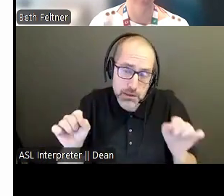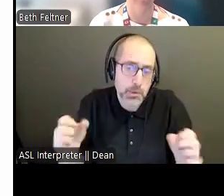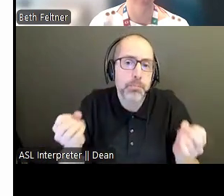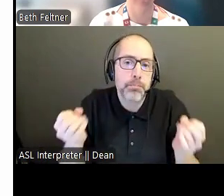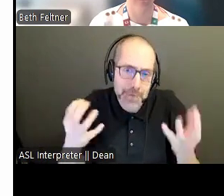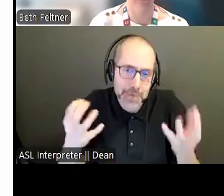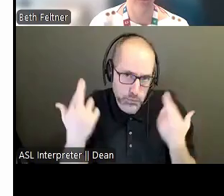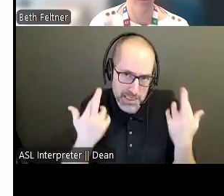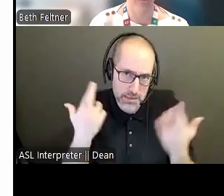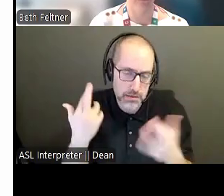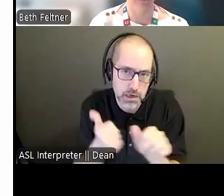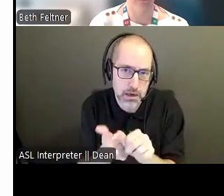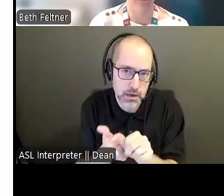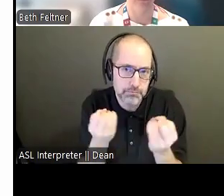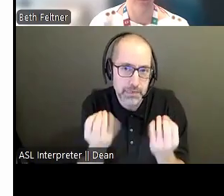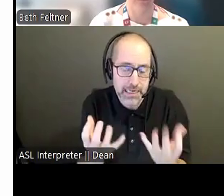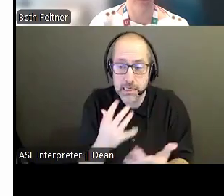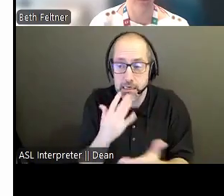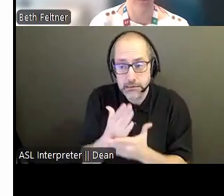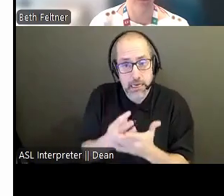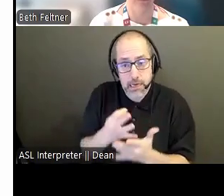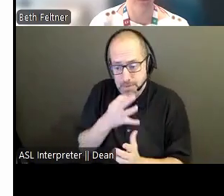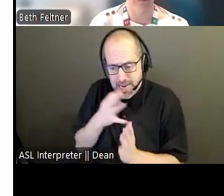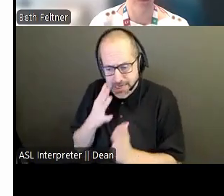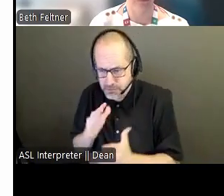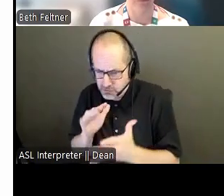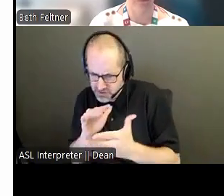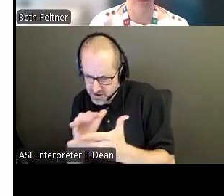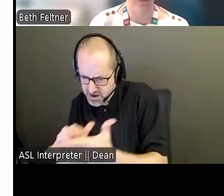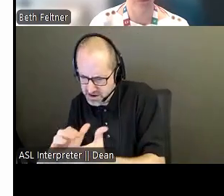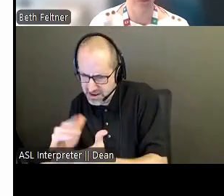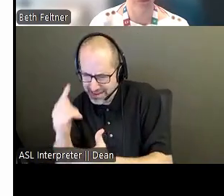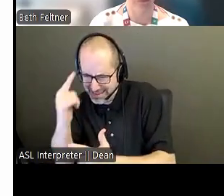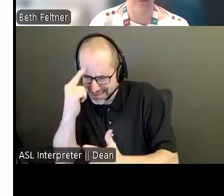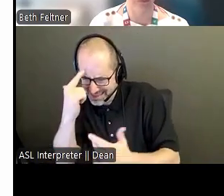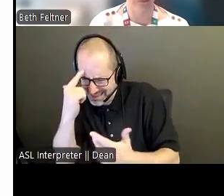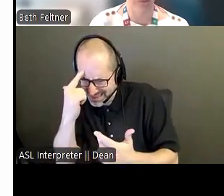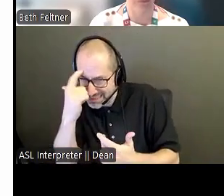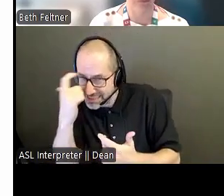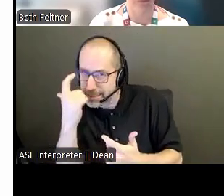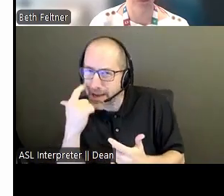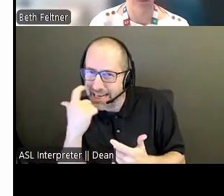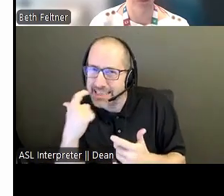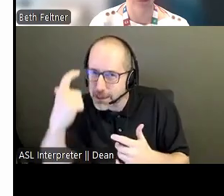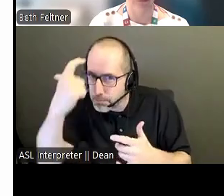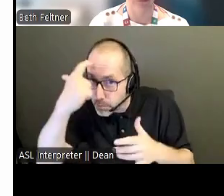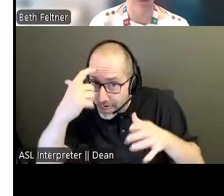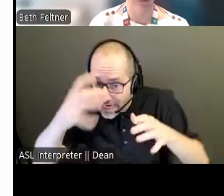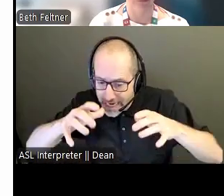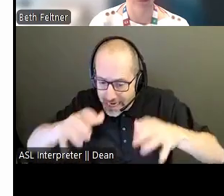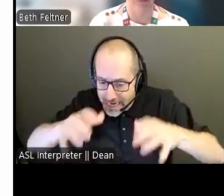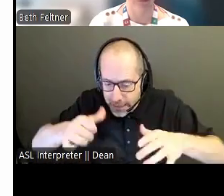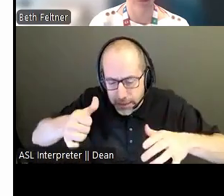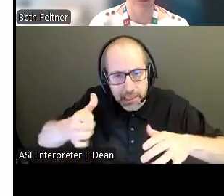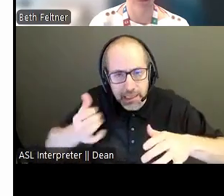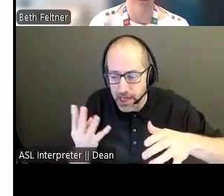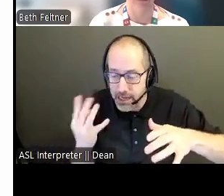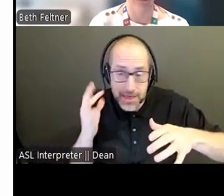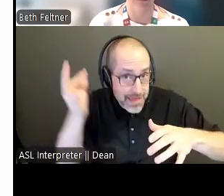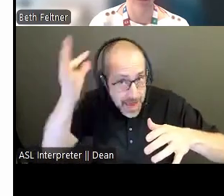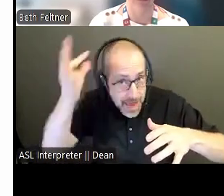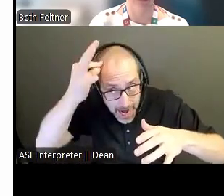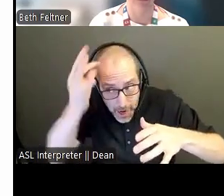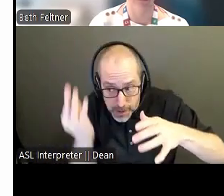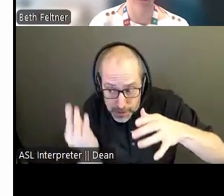experts believe that it could be related to the brain trying to adapt to this loss in hair cells. So we're